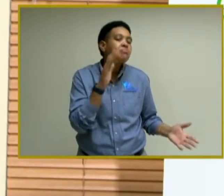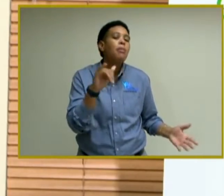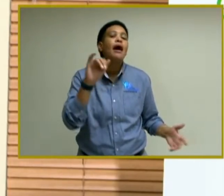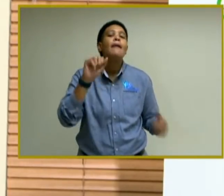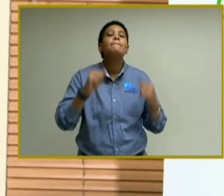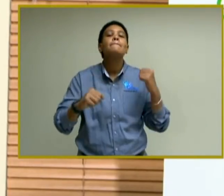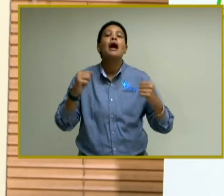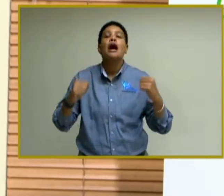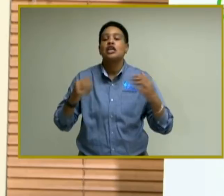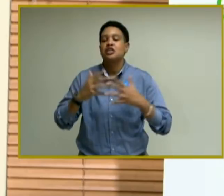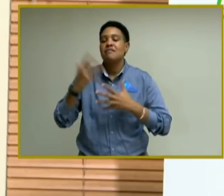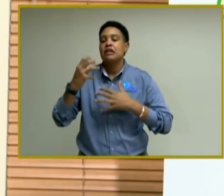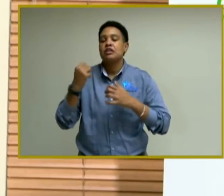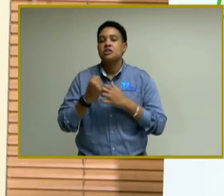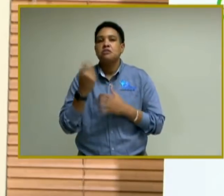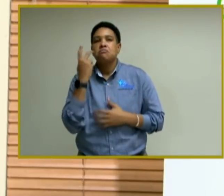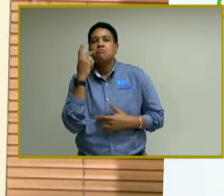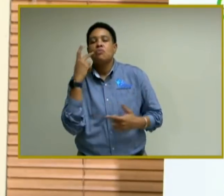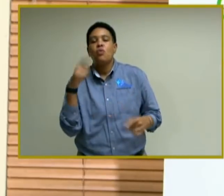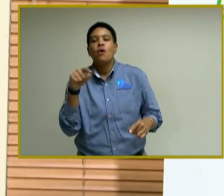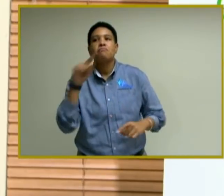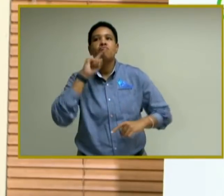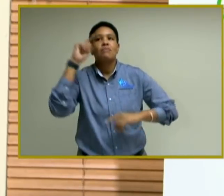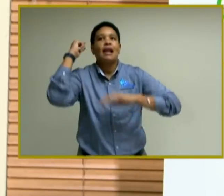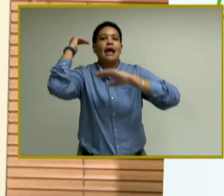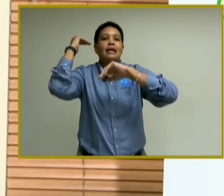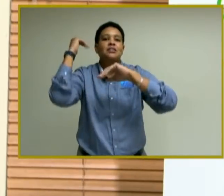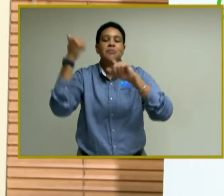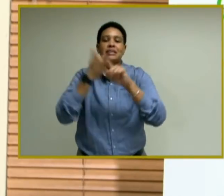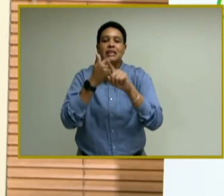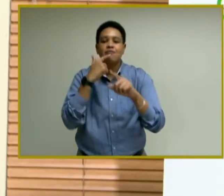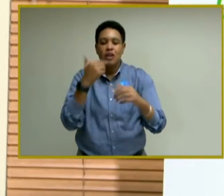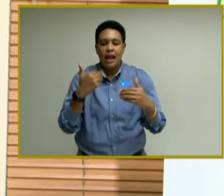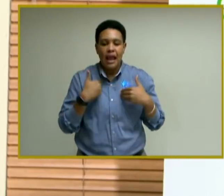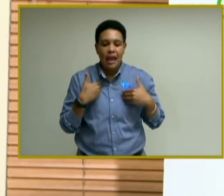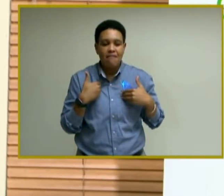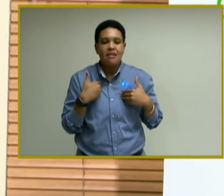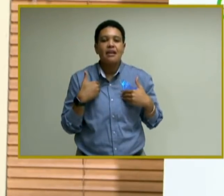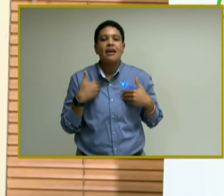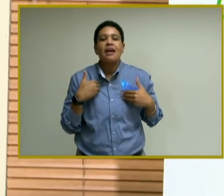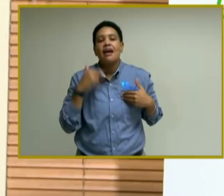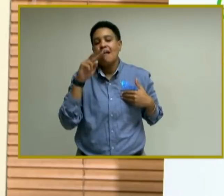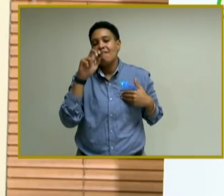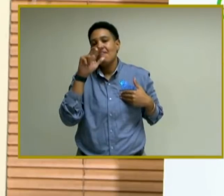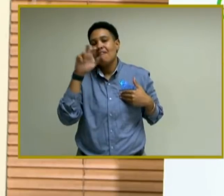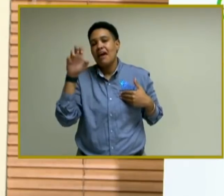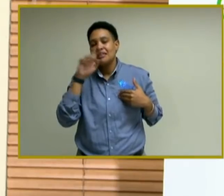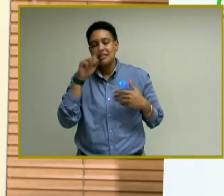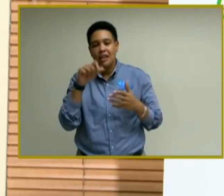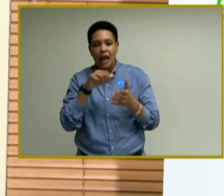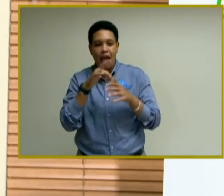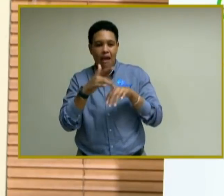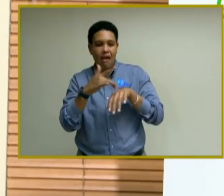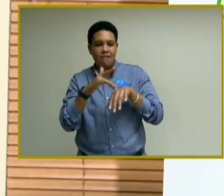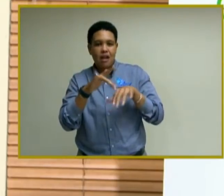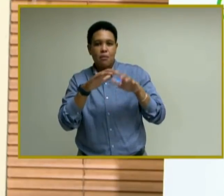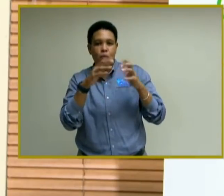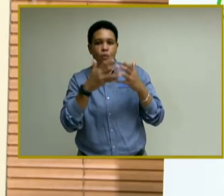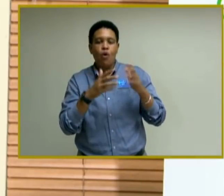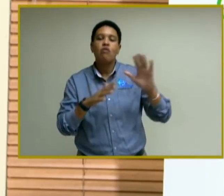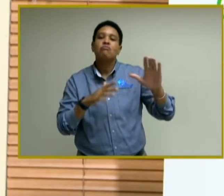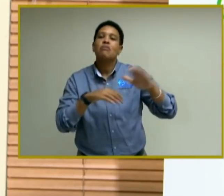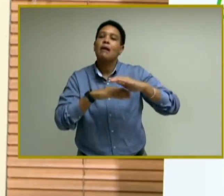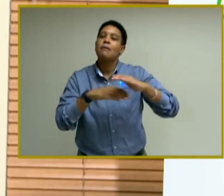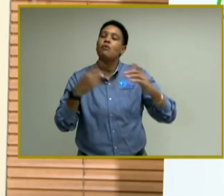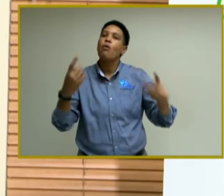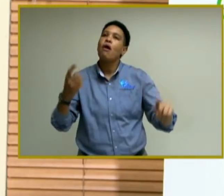March of next year, he anticipates having a vaccine available to the world based on what is happening.